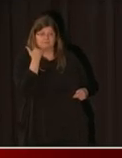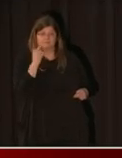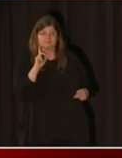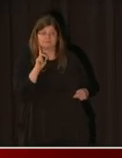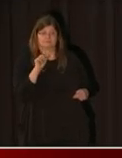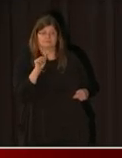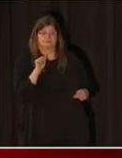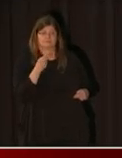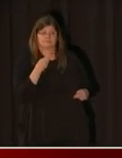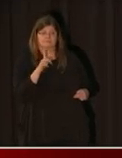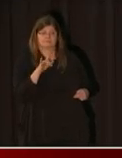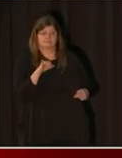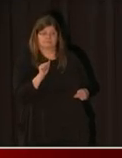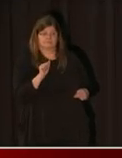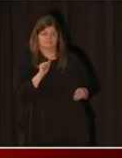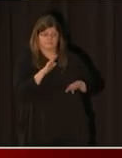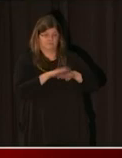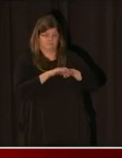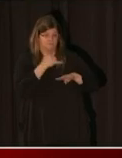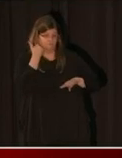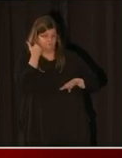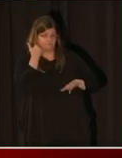Dahlia?